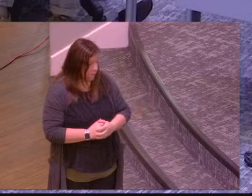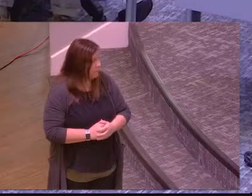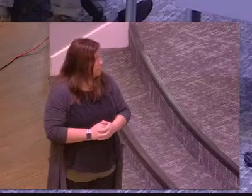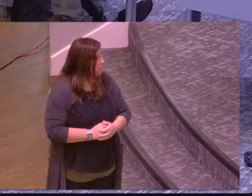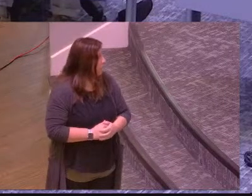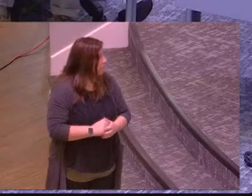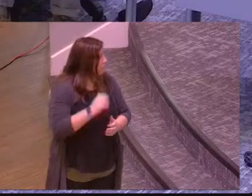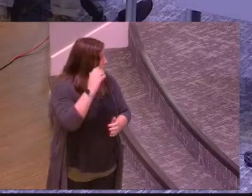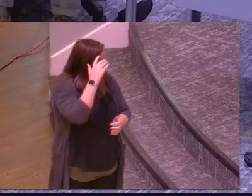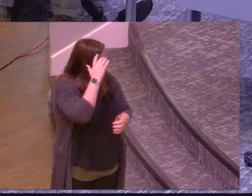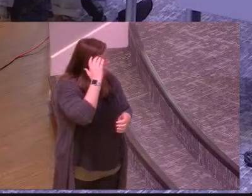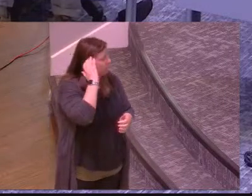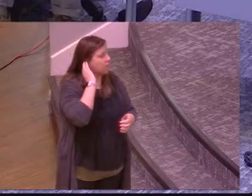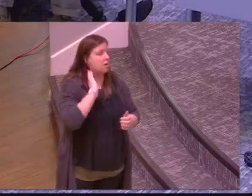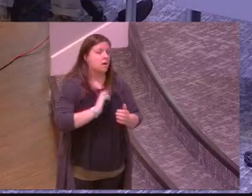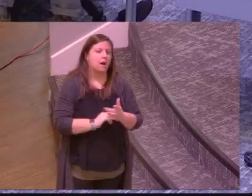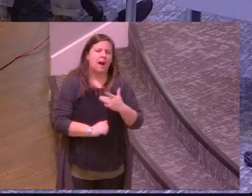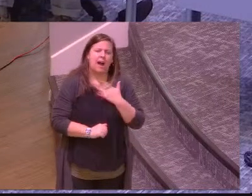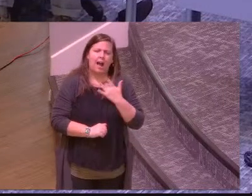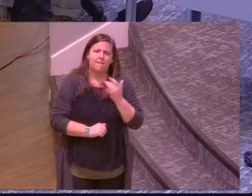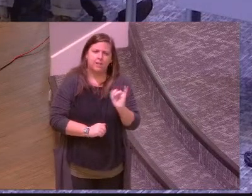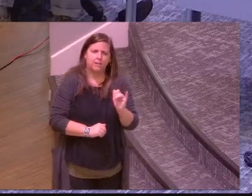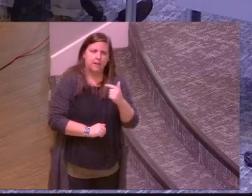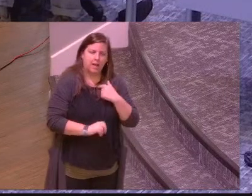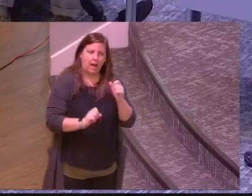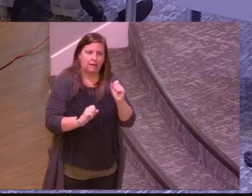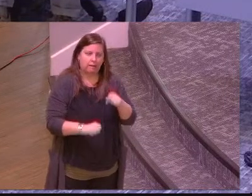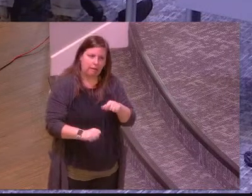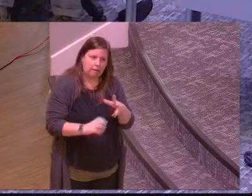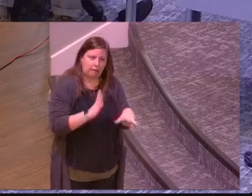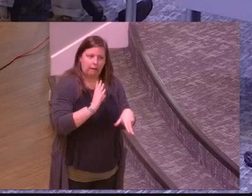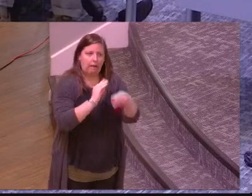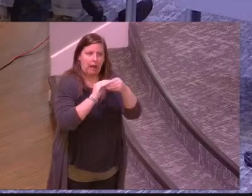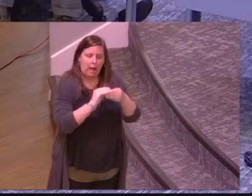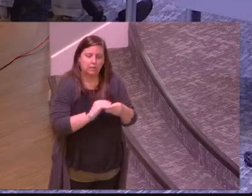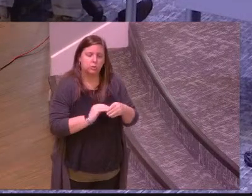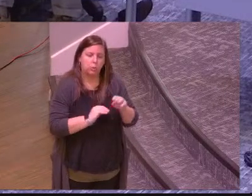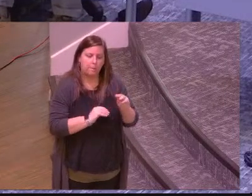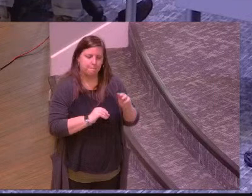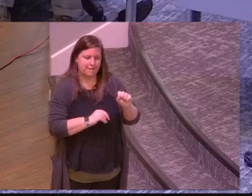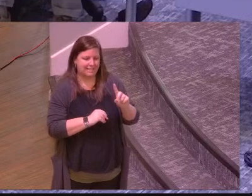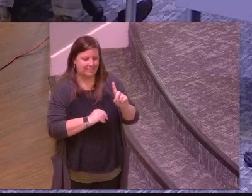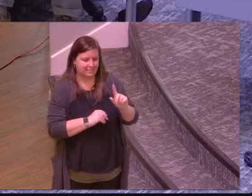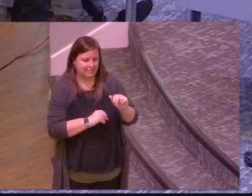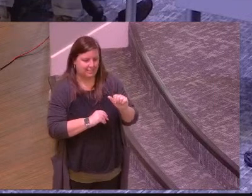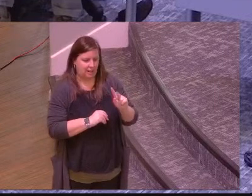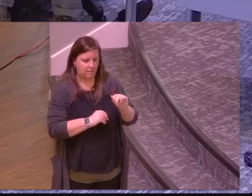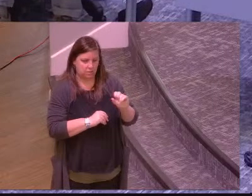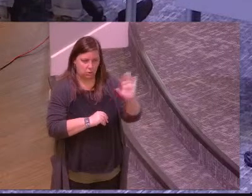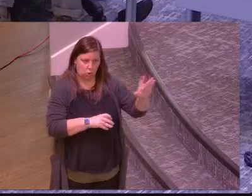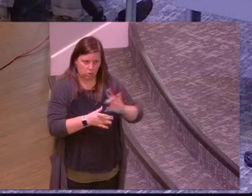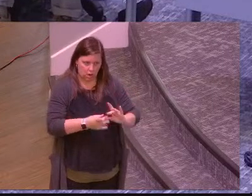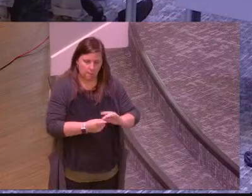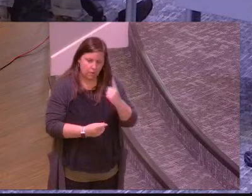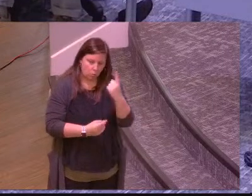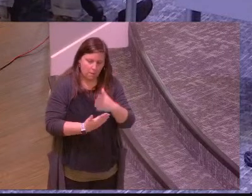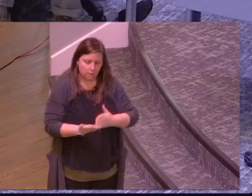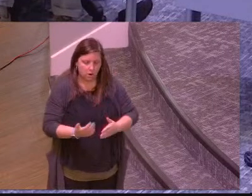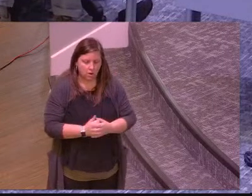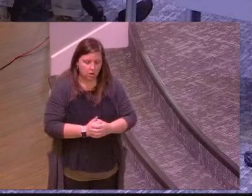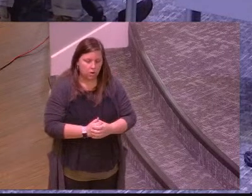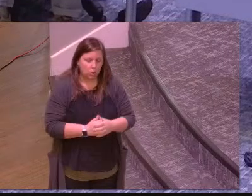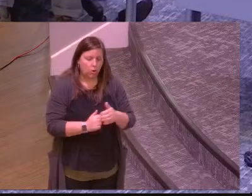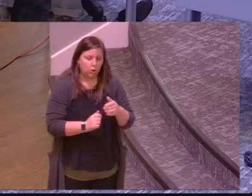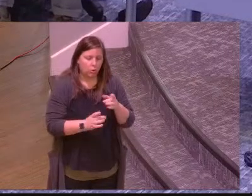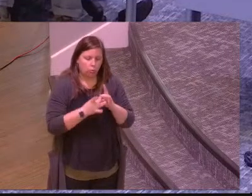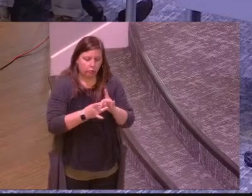I think I can piggyback on that, at least one piece of what I heard Ms. Davis say. Under Domain